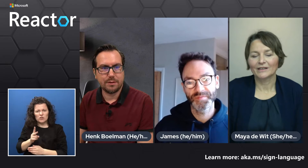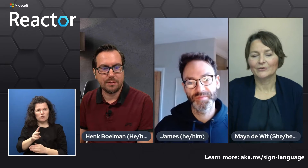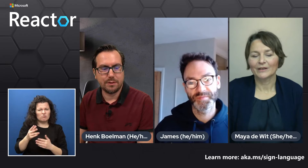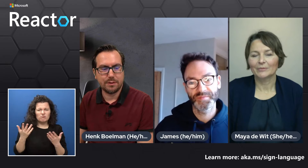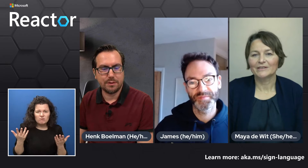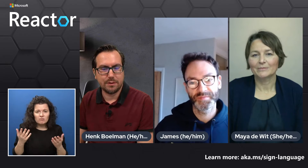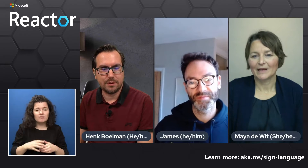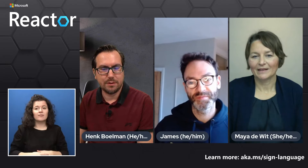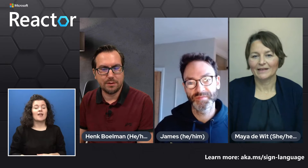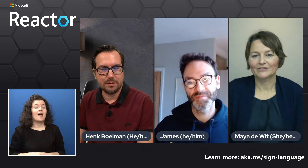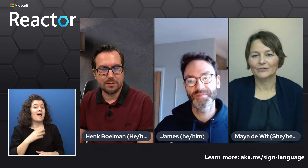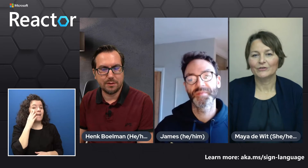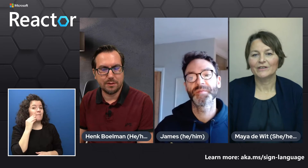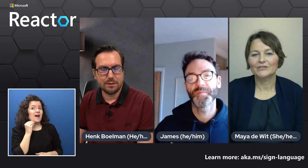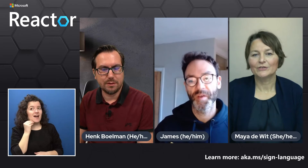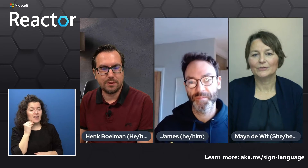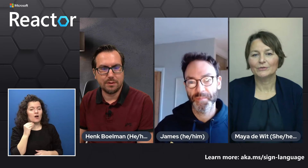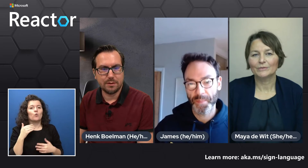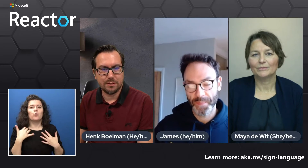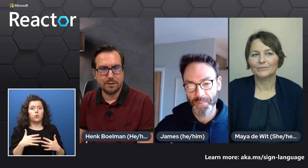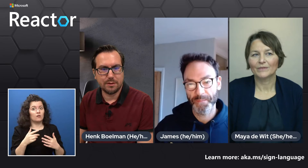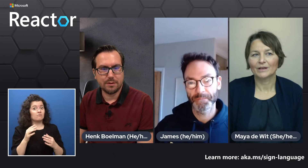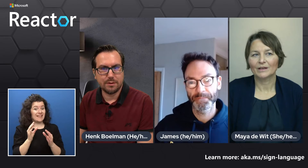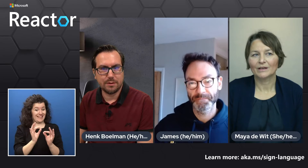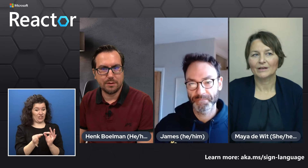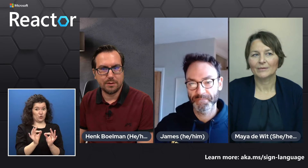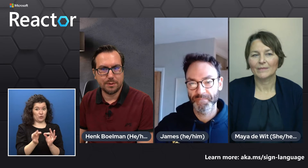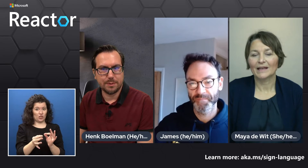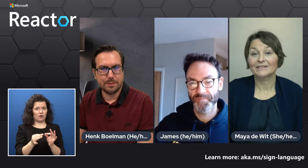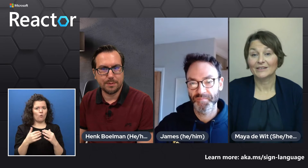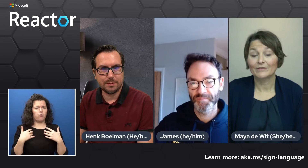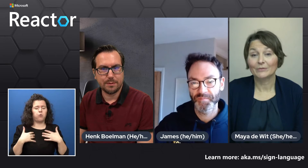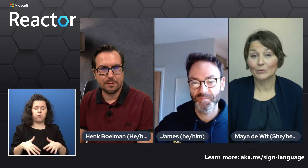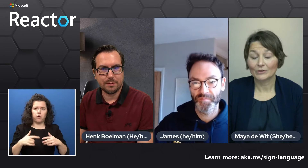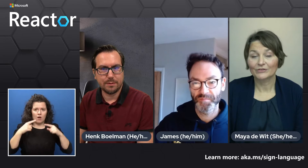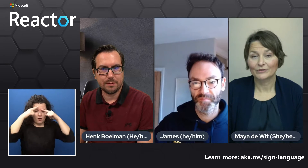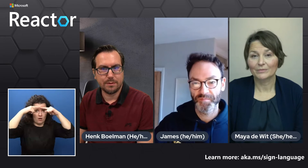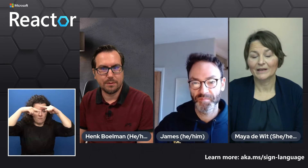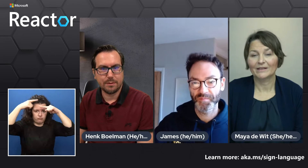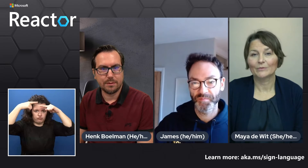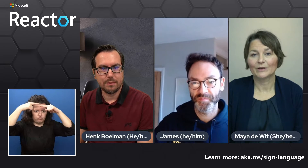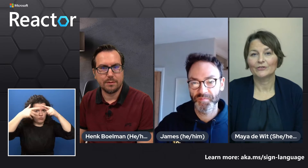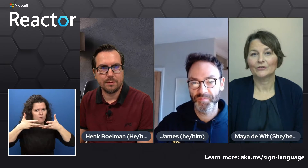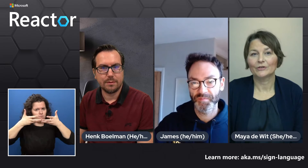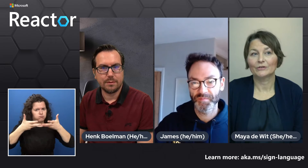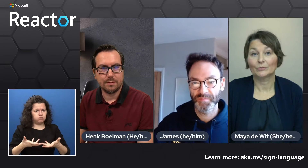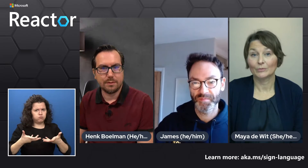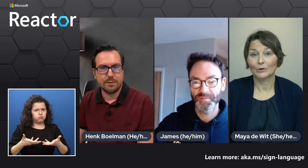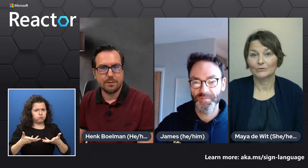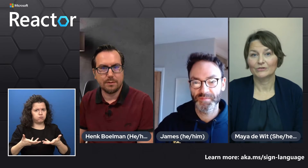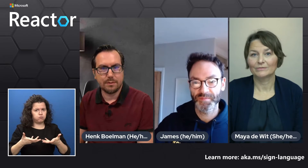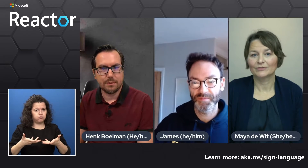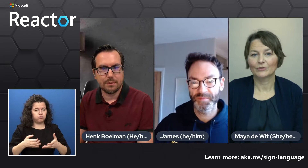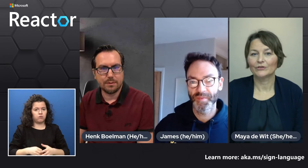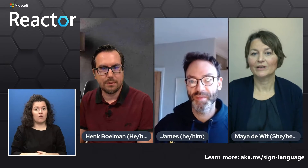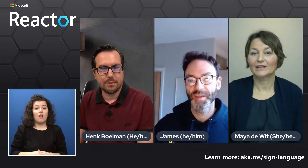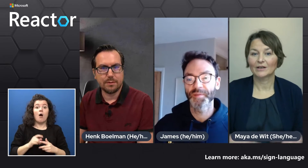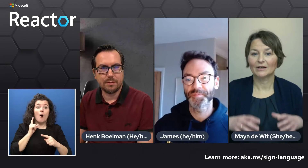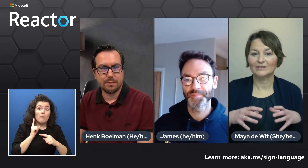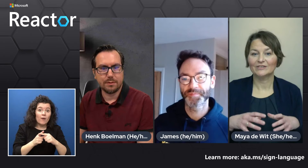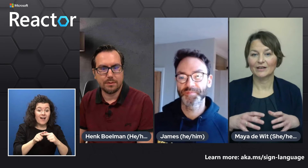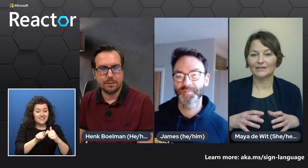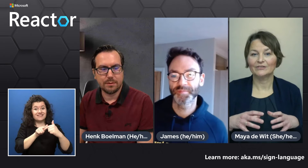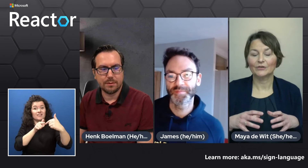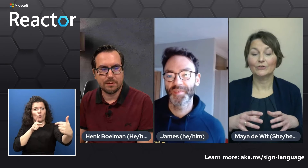cognitively incredibly demanding. So you need to, and it's even more so demanding when you're remote. So you're not